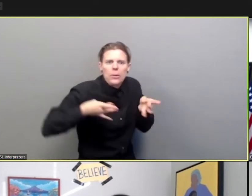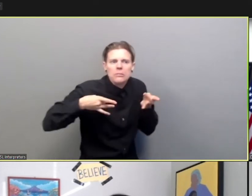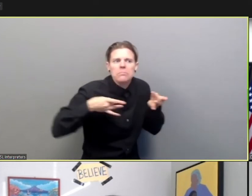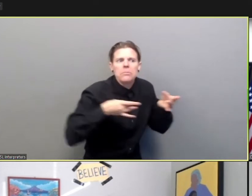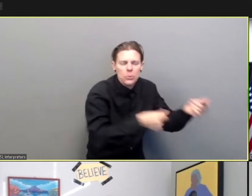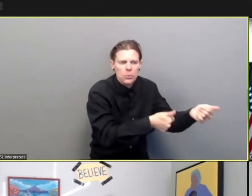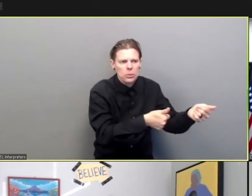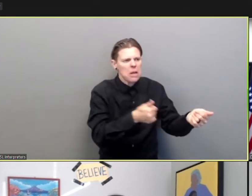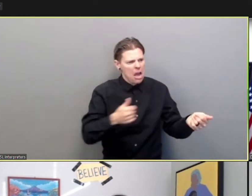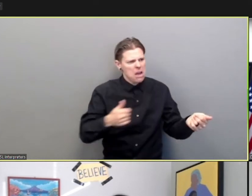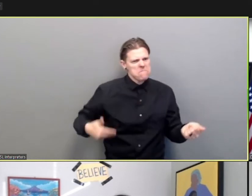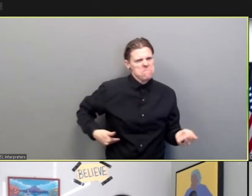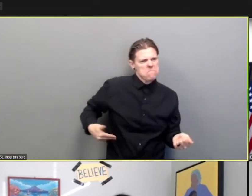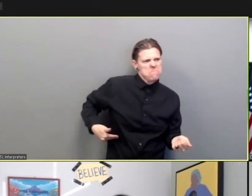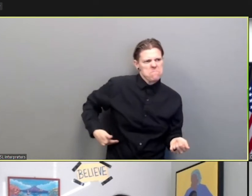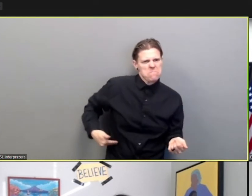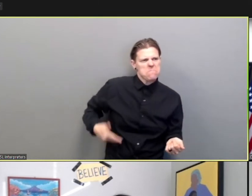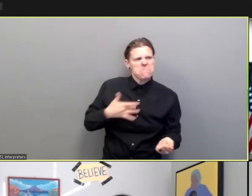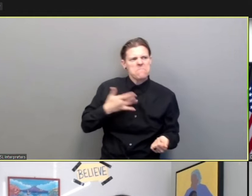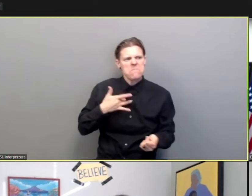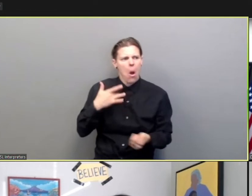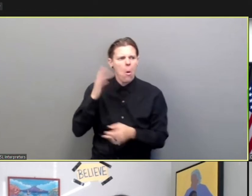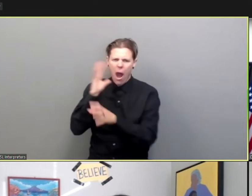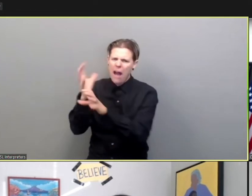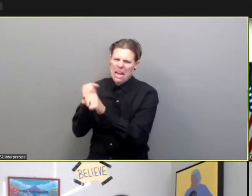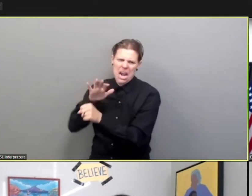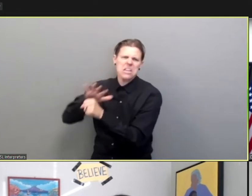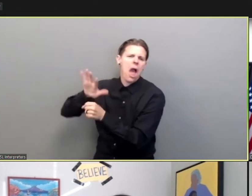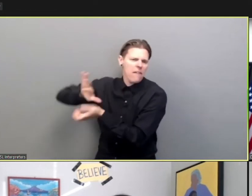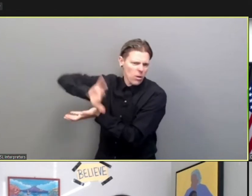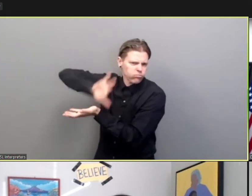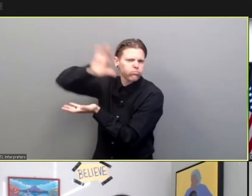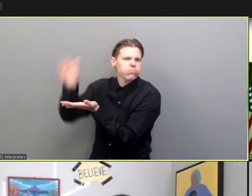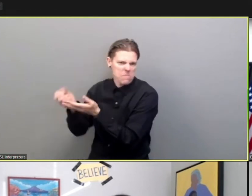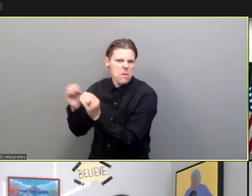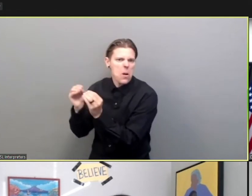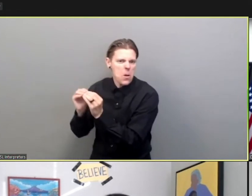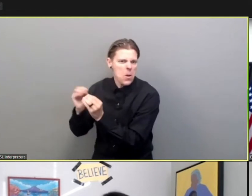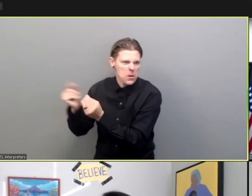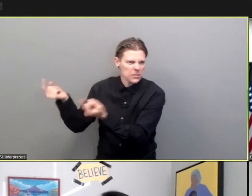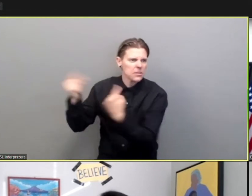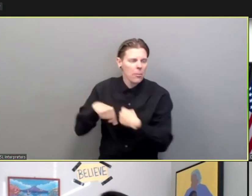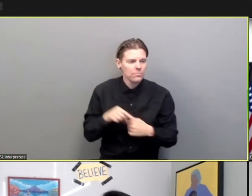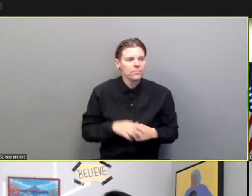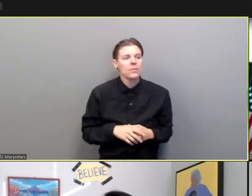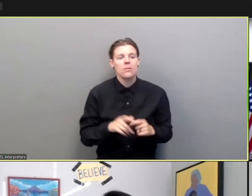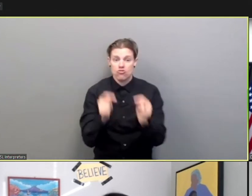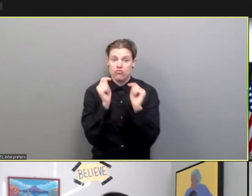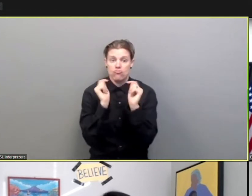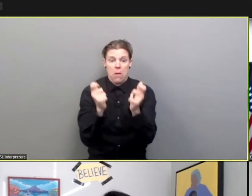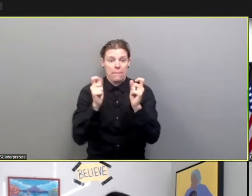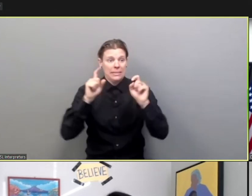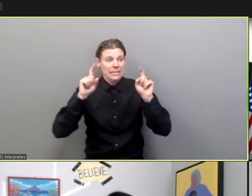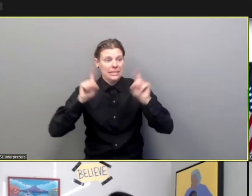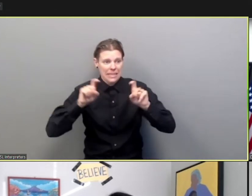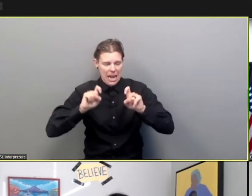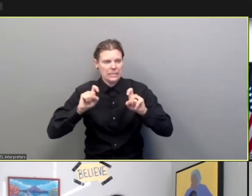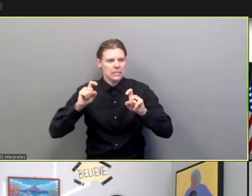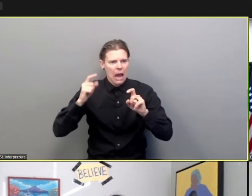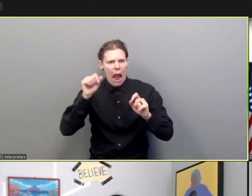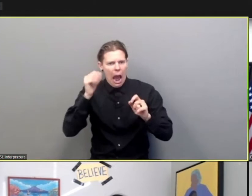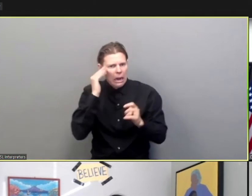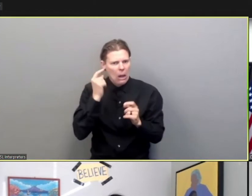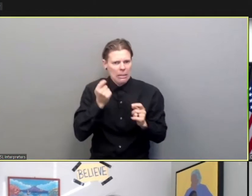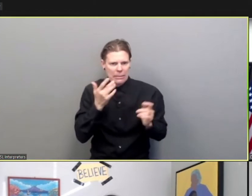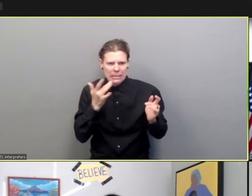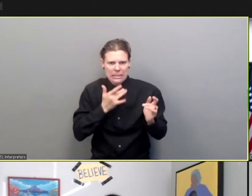enough supply chain. It's true that the rapid antigen test has been a little bit, there has been some delays in getting them out,